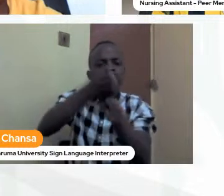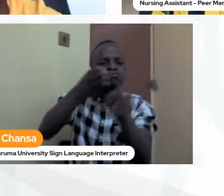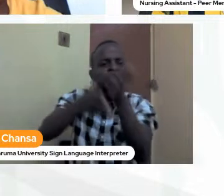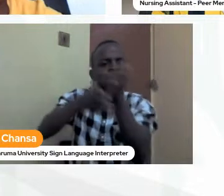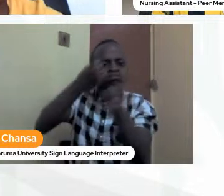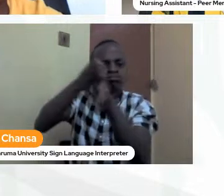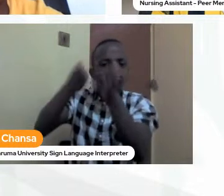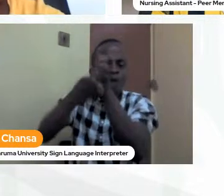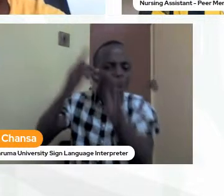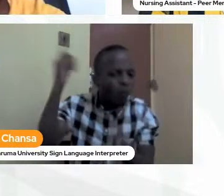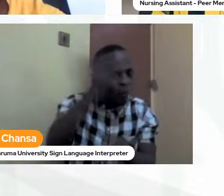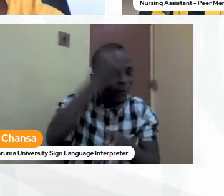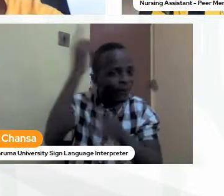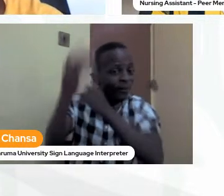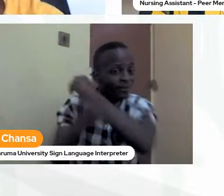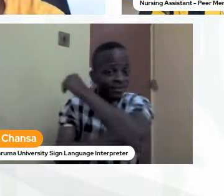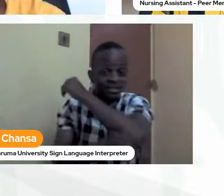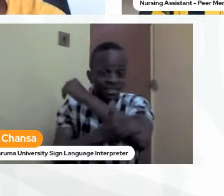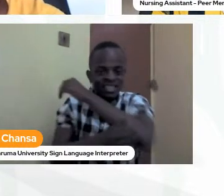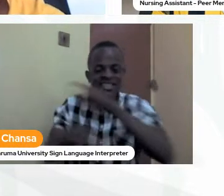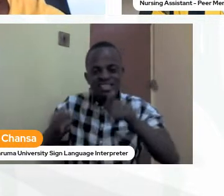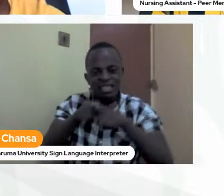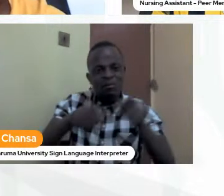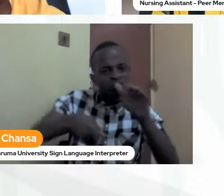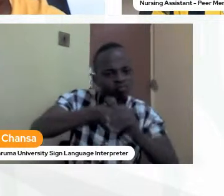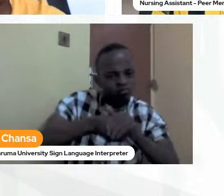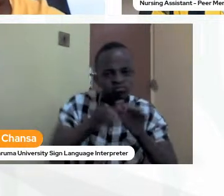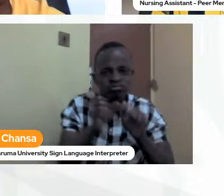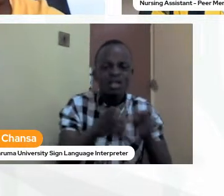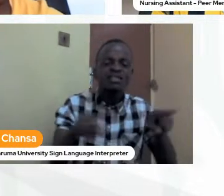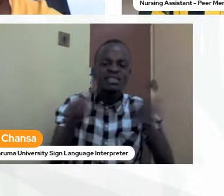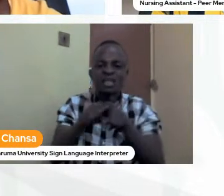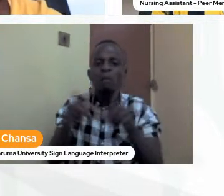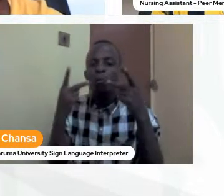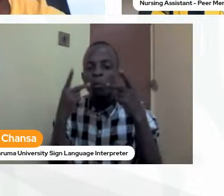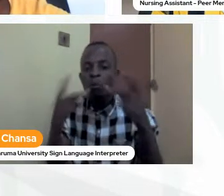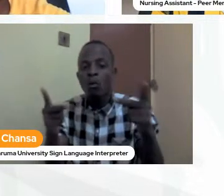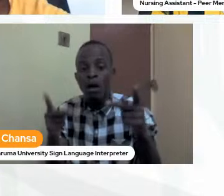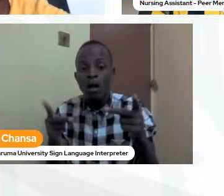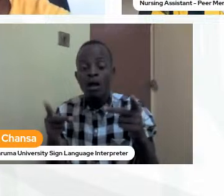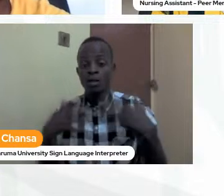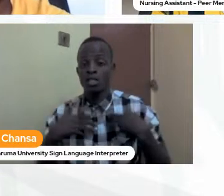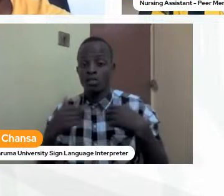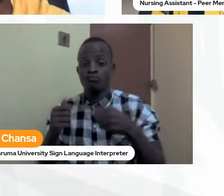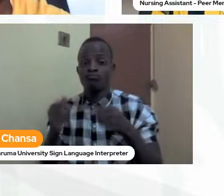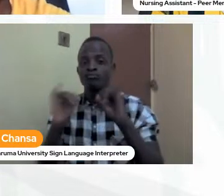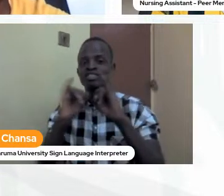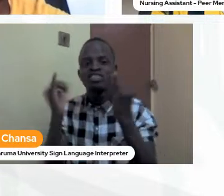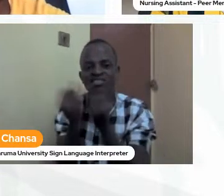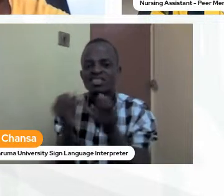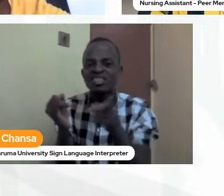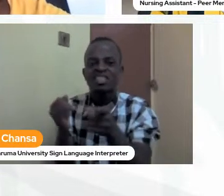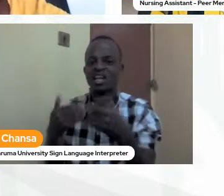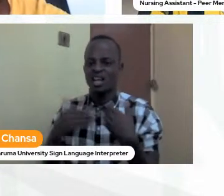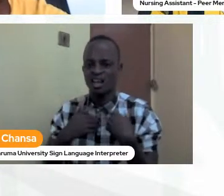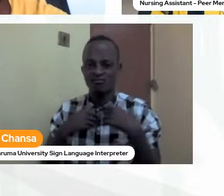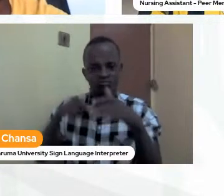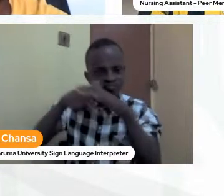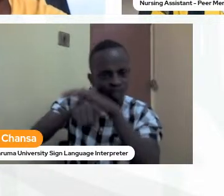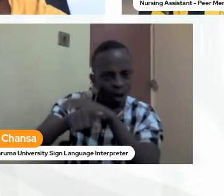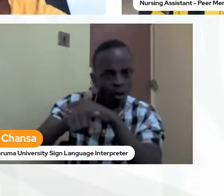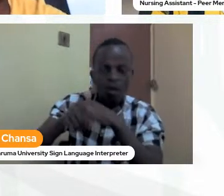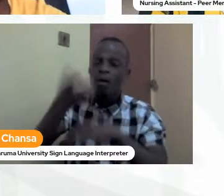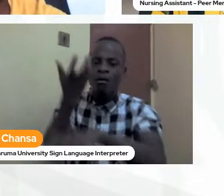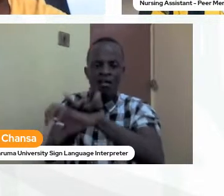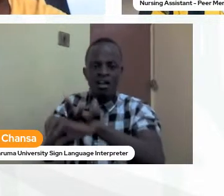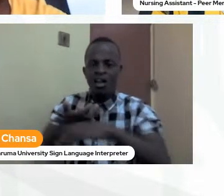around the country, both private and public health institutions didn't have provisions for